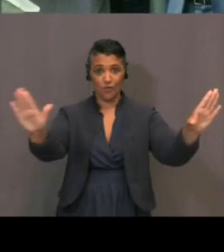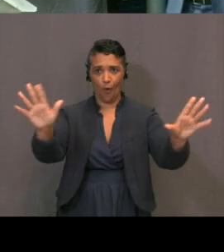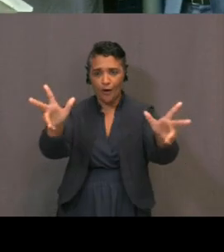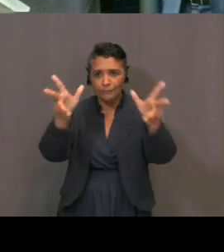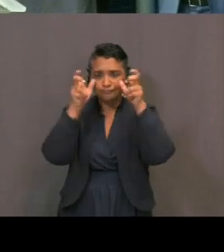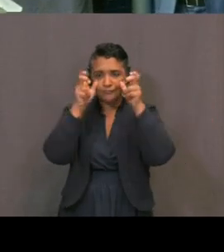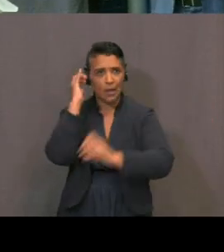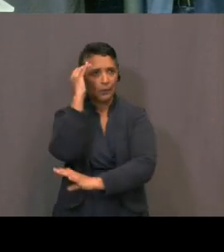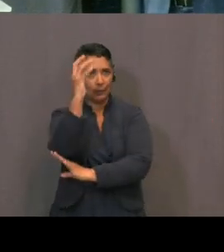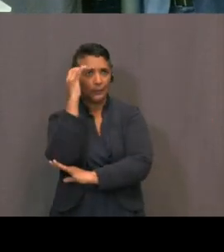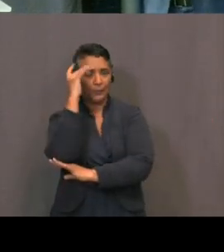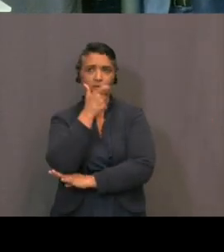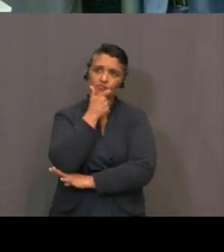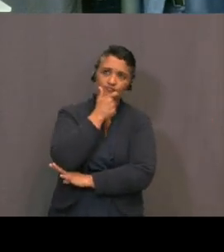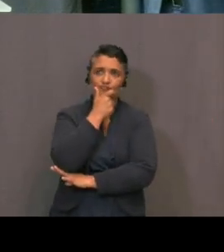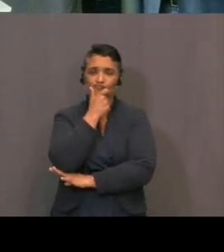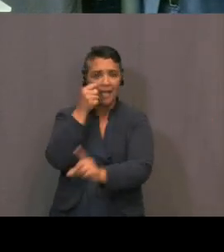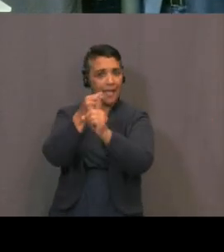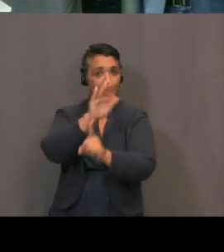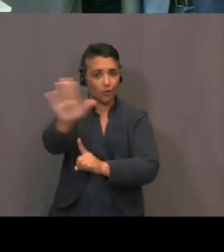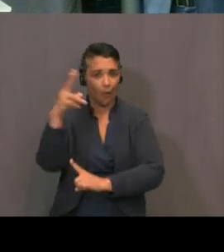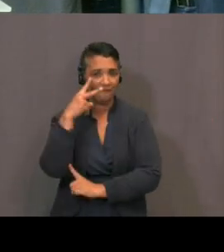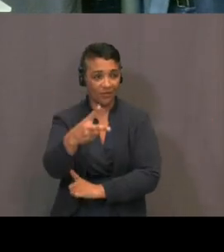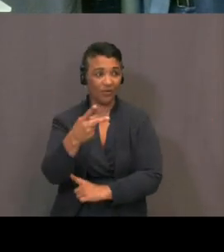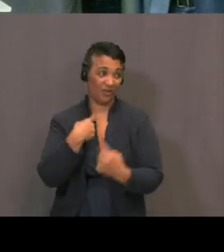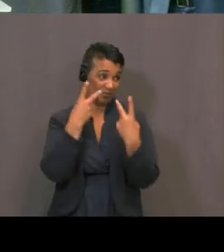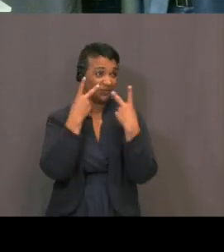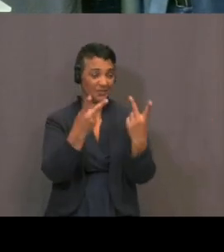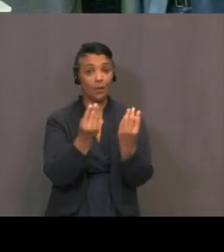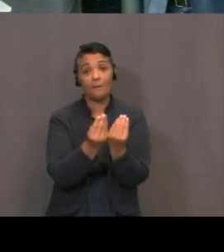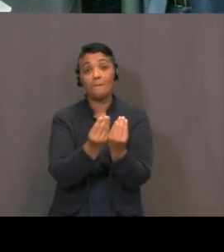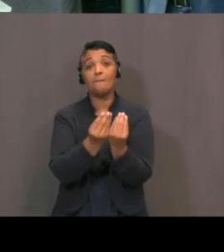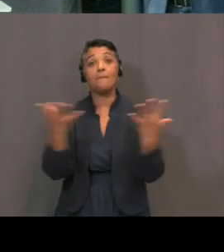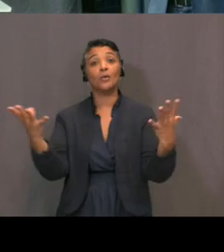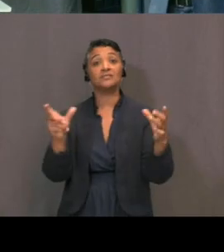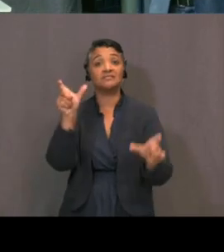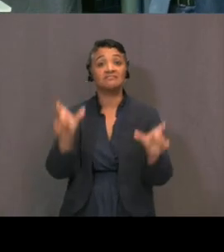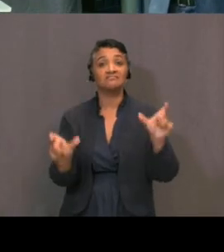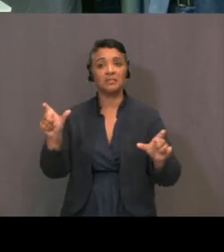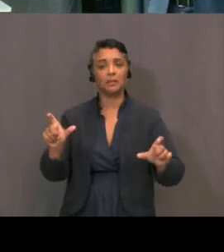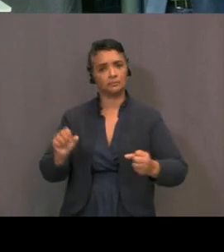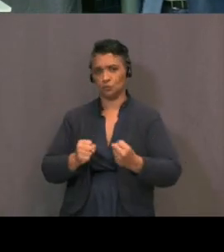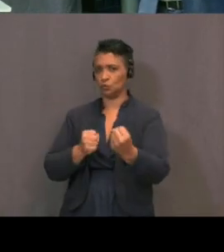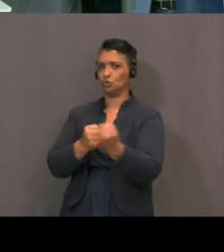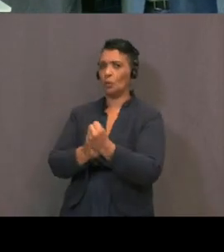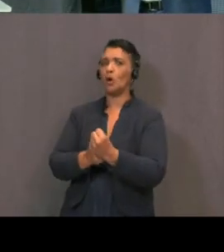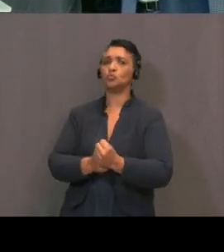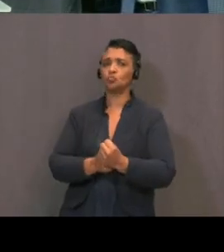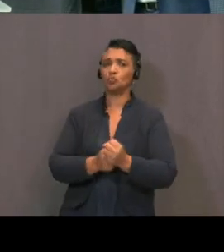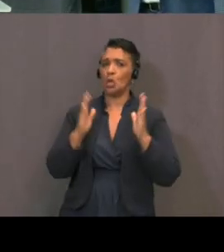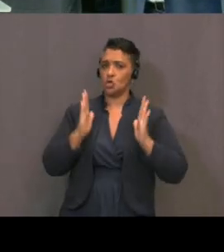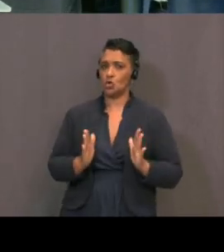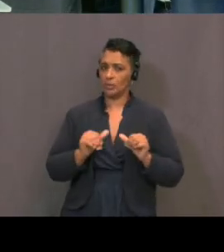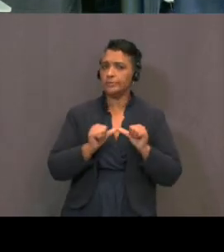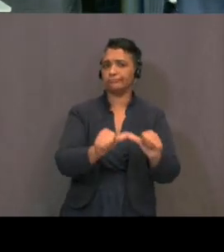view of things. We saw that there was a majority in favor of the motion. But let's do a